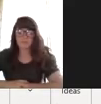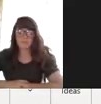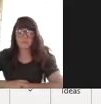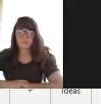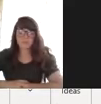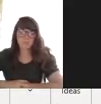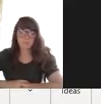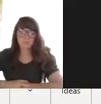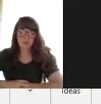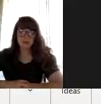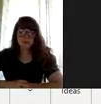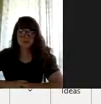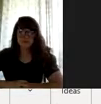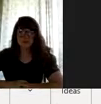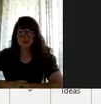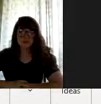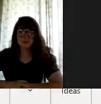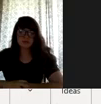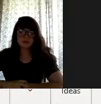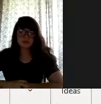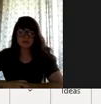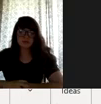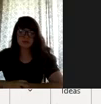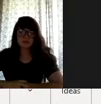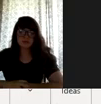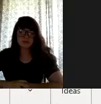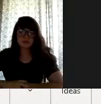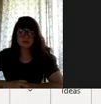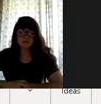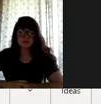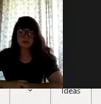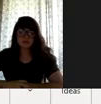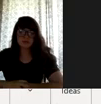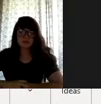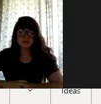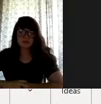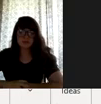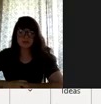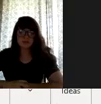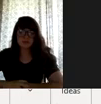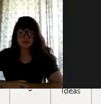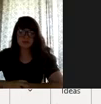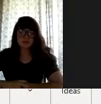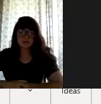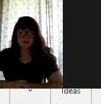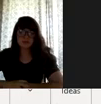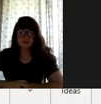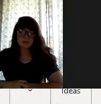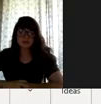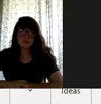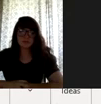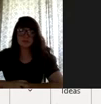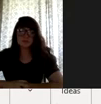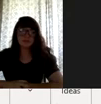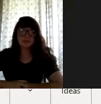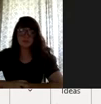should. Because it's one thing to believe in a hope, but it's another thing whenever you're talking about that hope and sharing that hope with